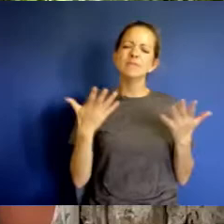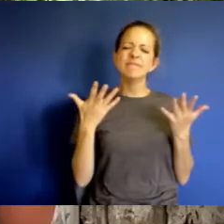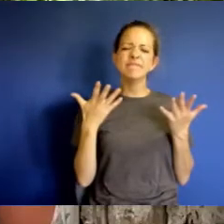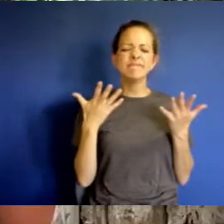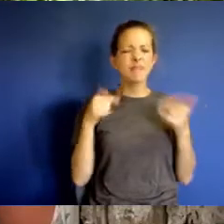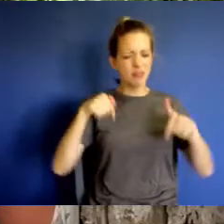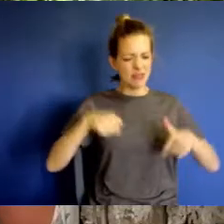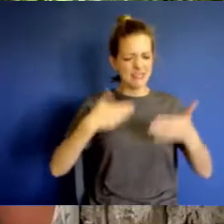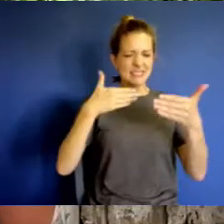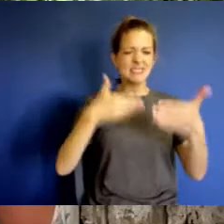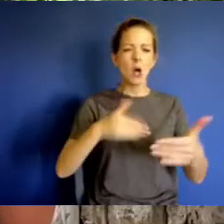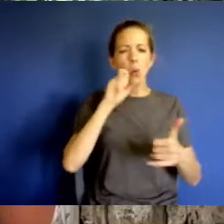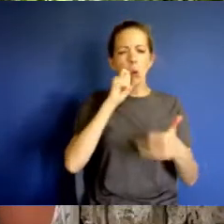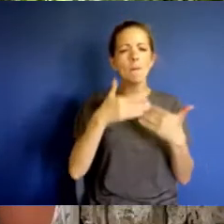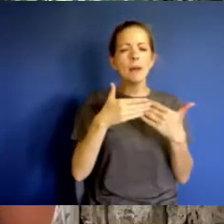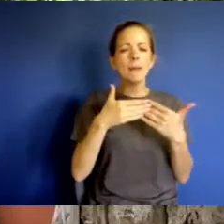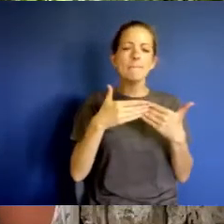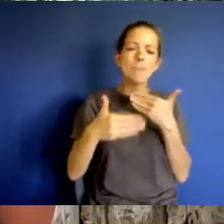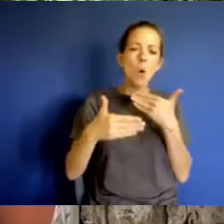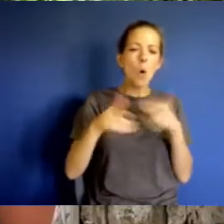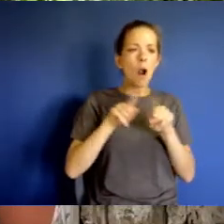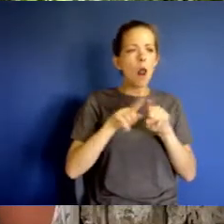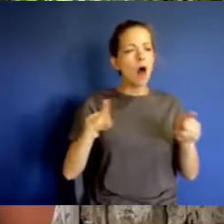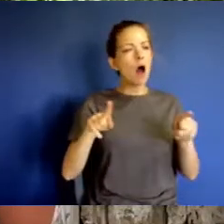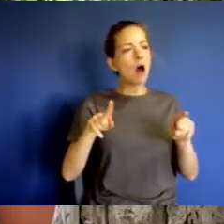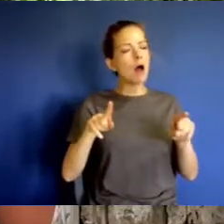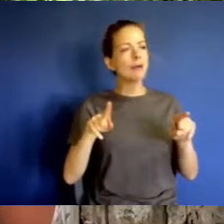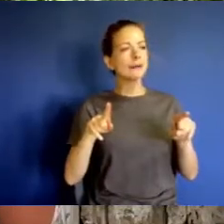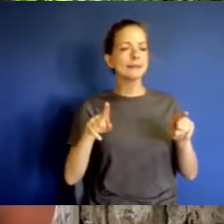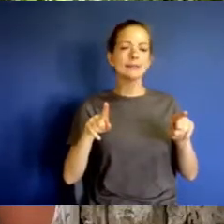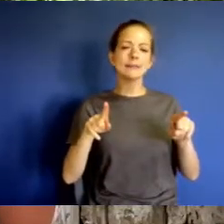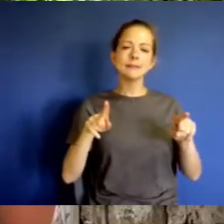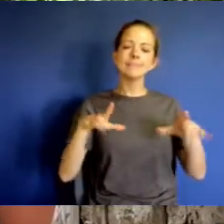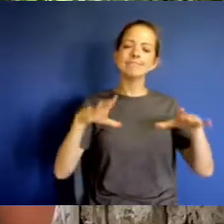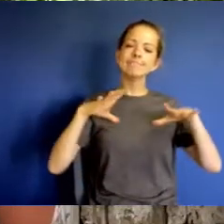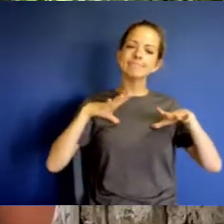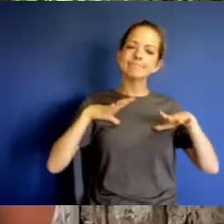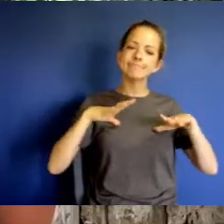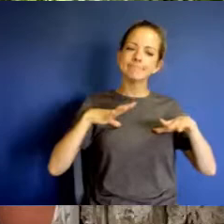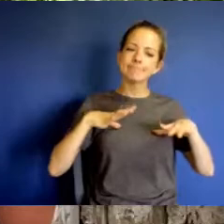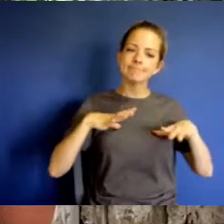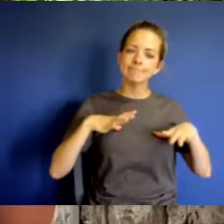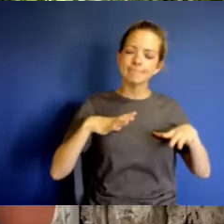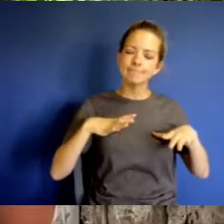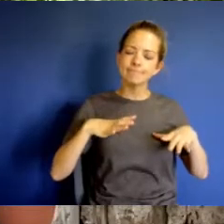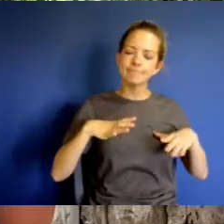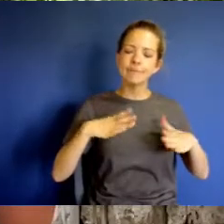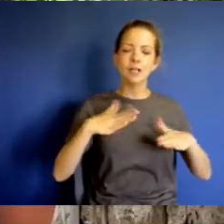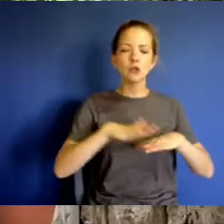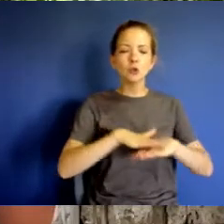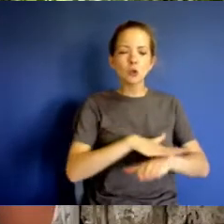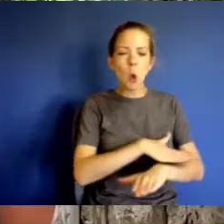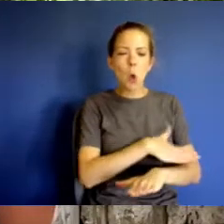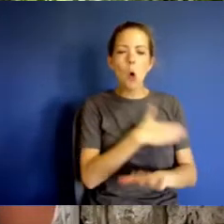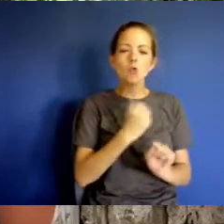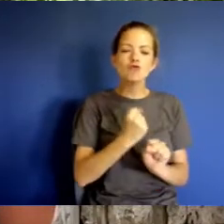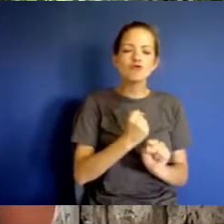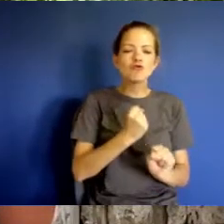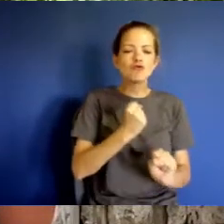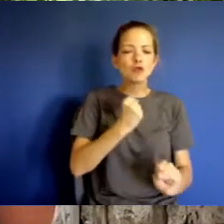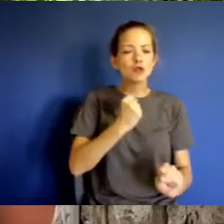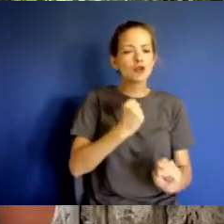have a little bit more of a restorative feel. We're going to kind of wind down the season with a